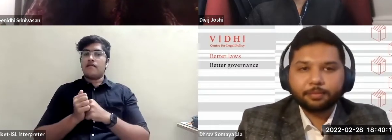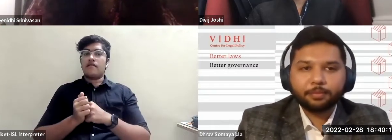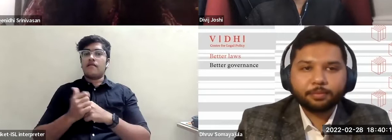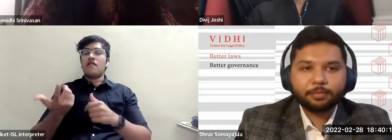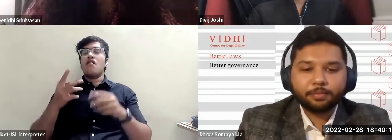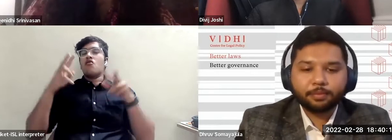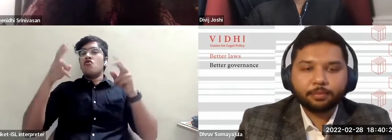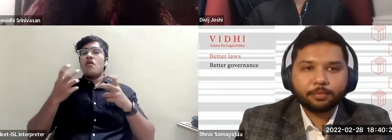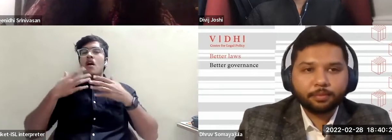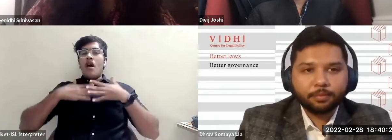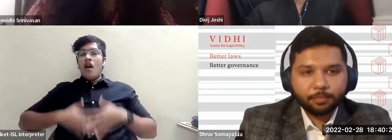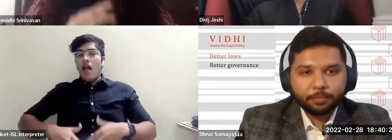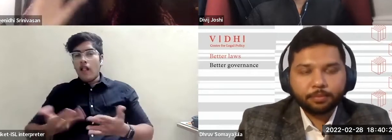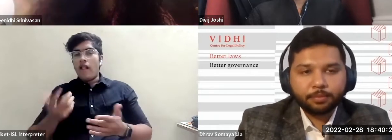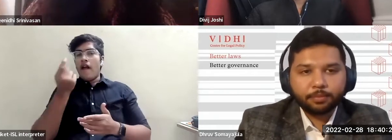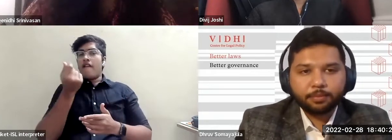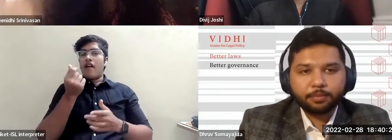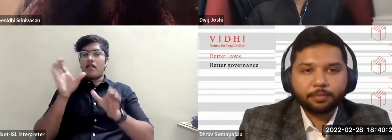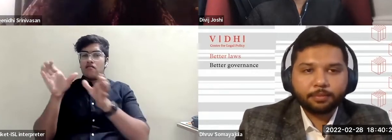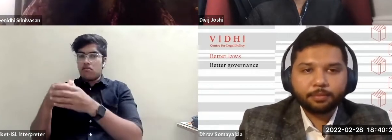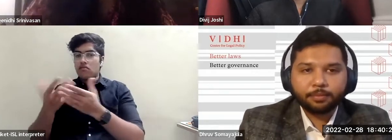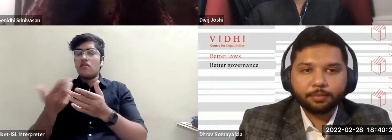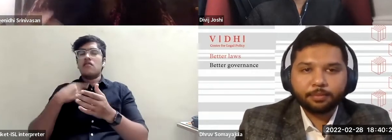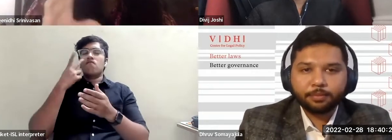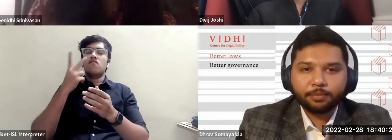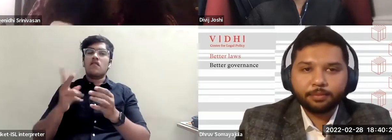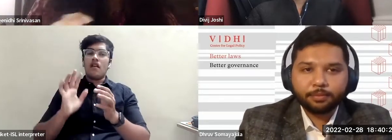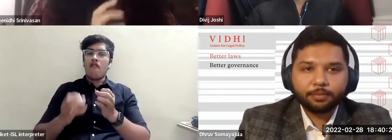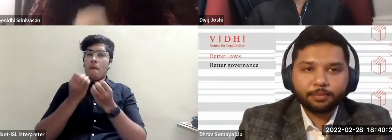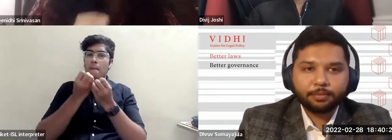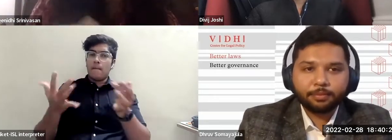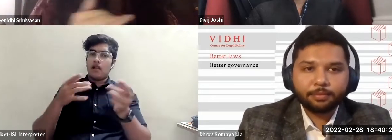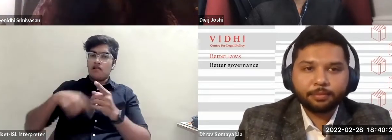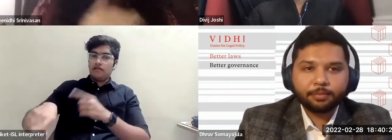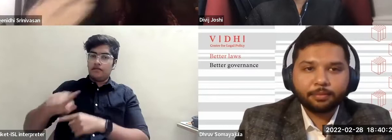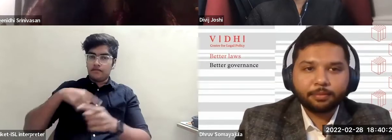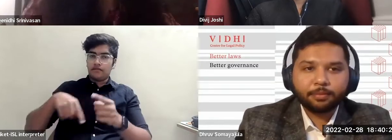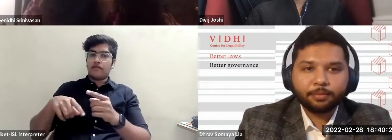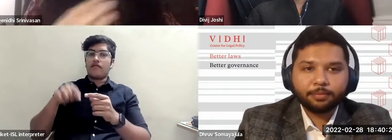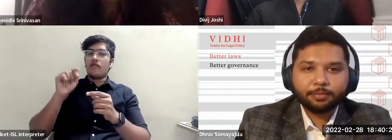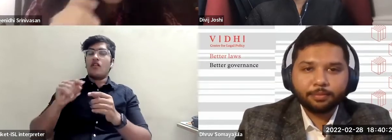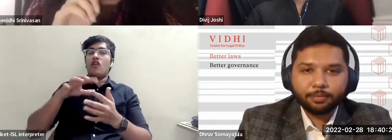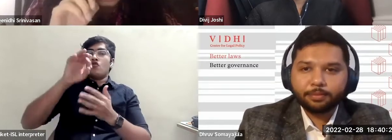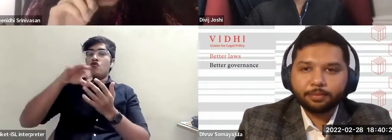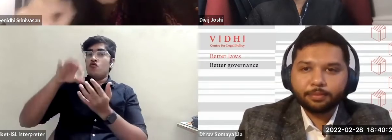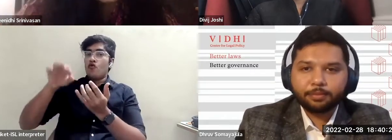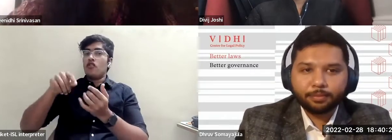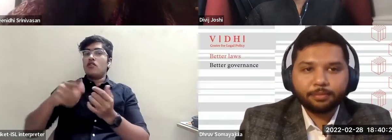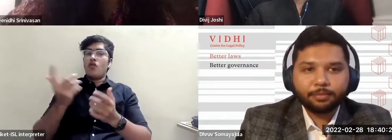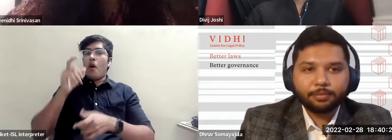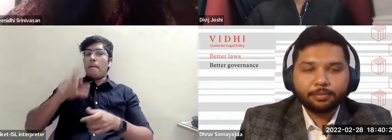the financial sector. We see some of these choices being made somewhat